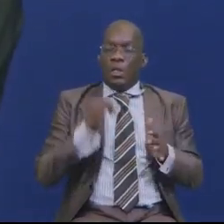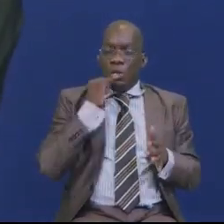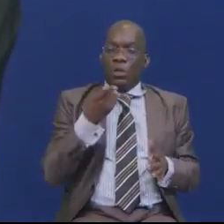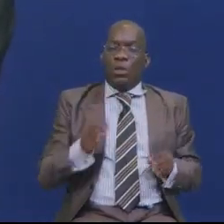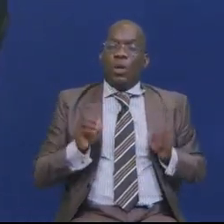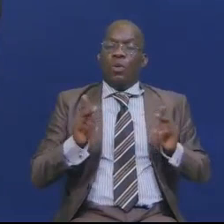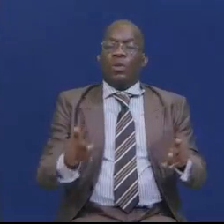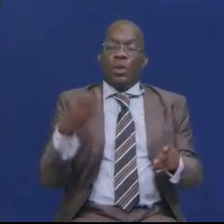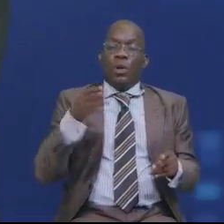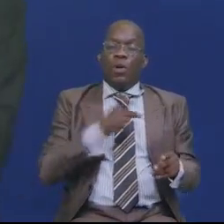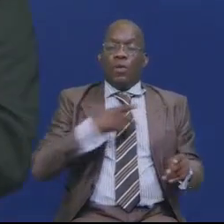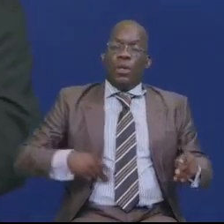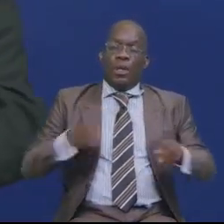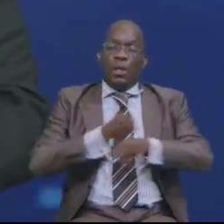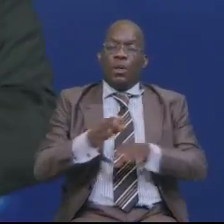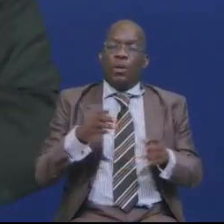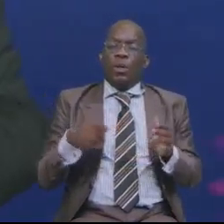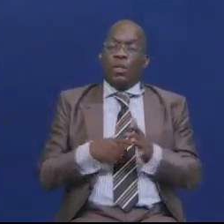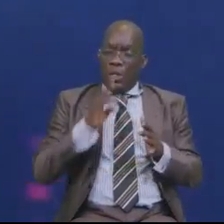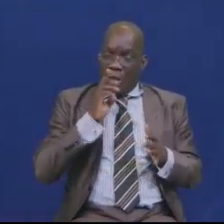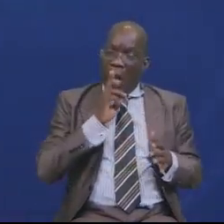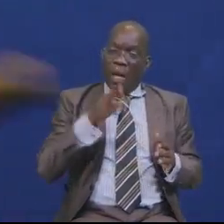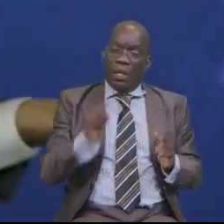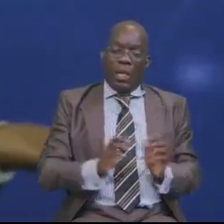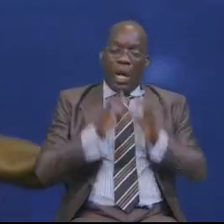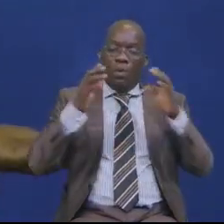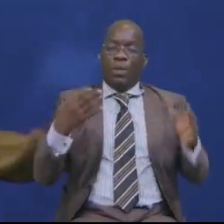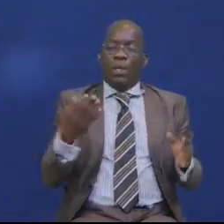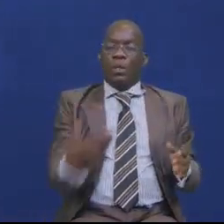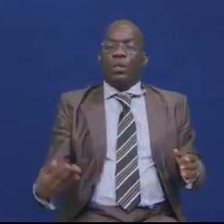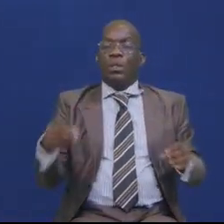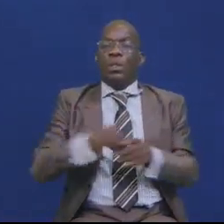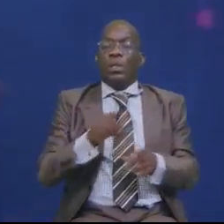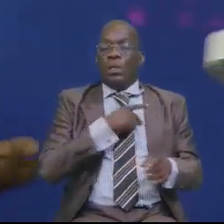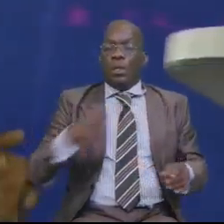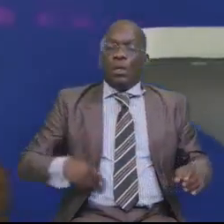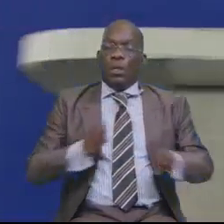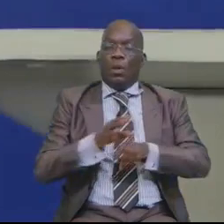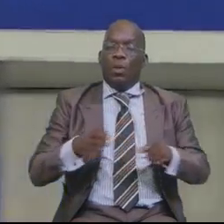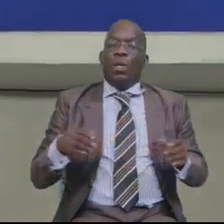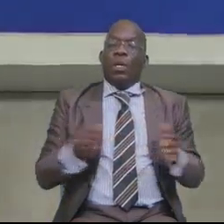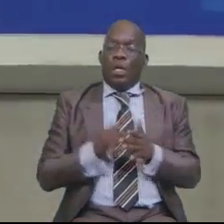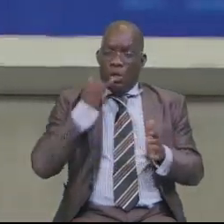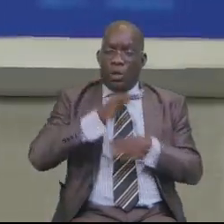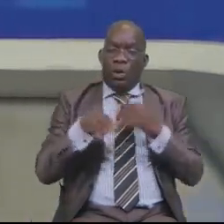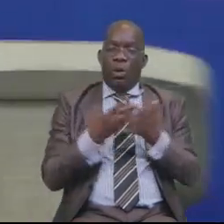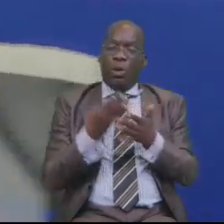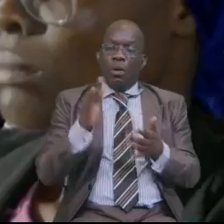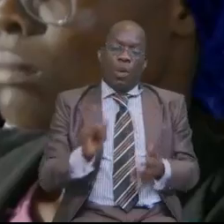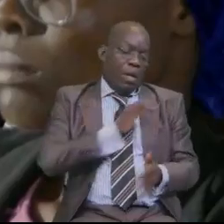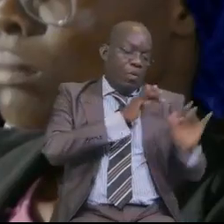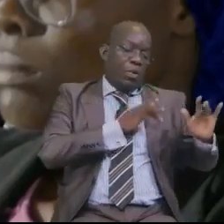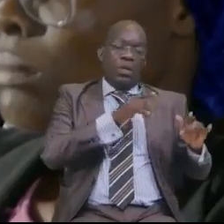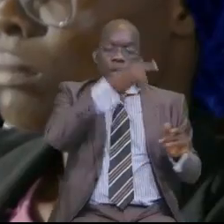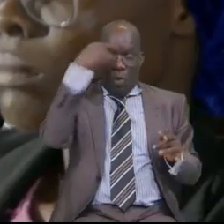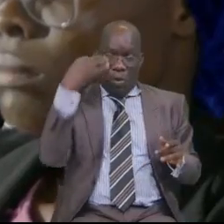the abundant things in the kingdom. And you know, it's all by mercy. And because of the mercy God has shown